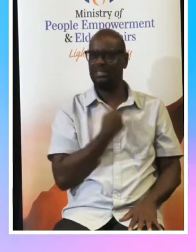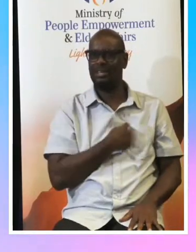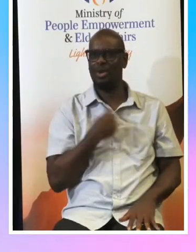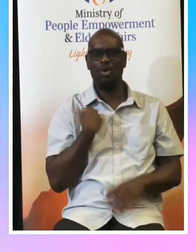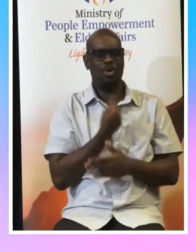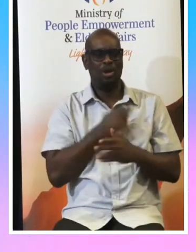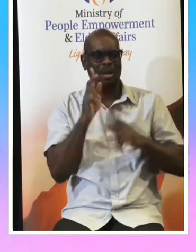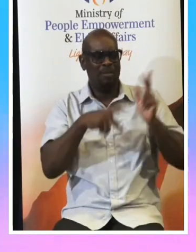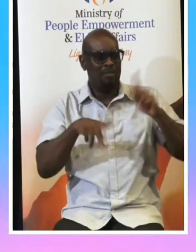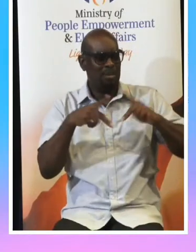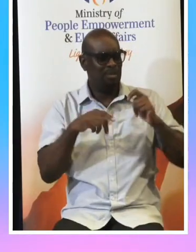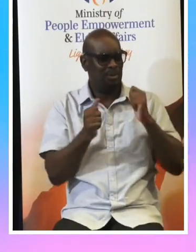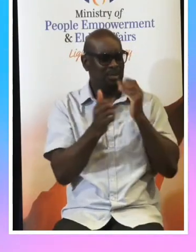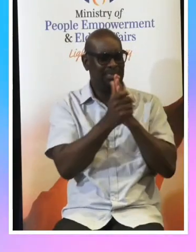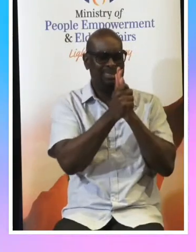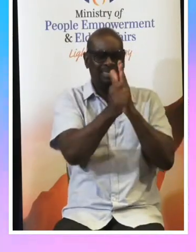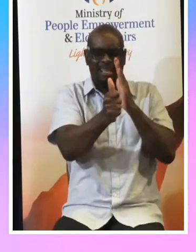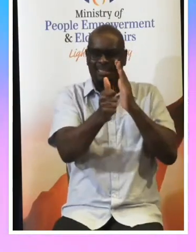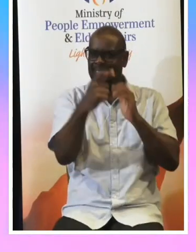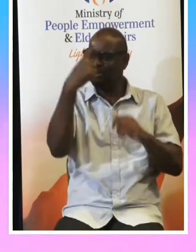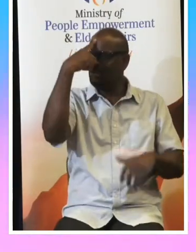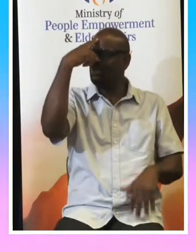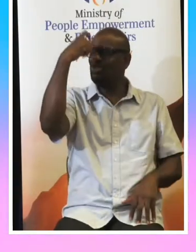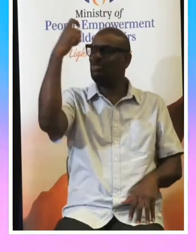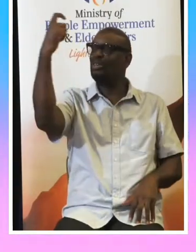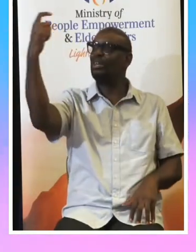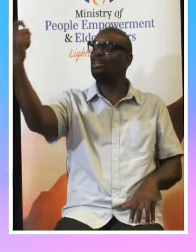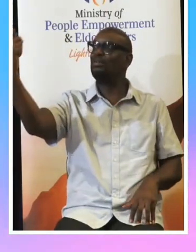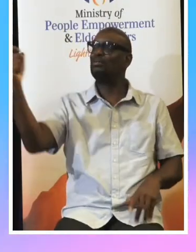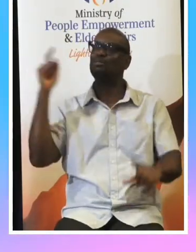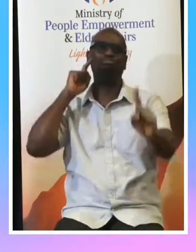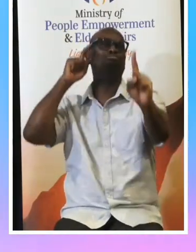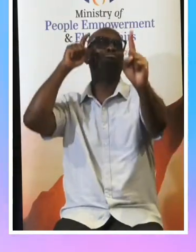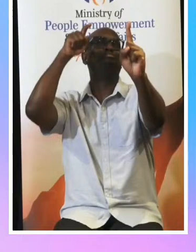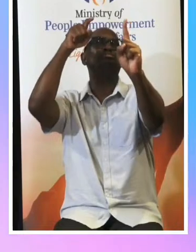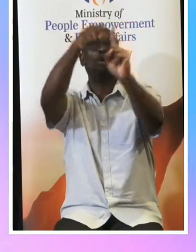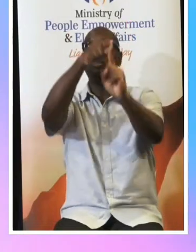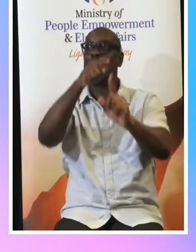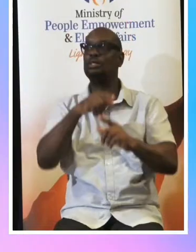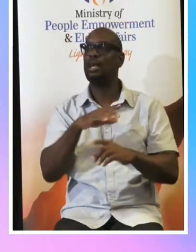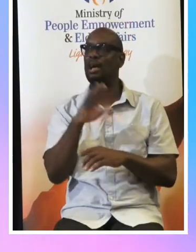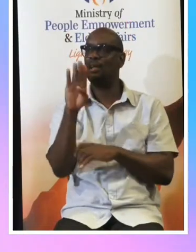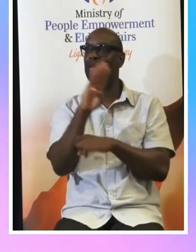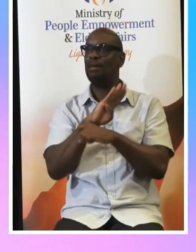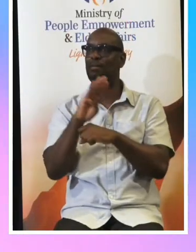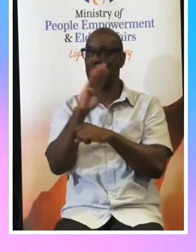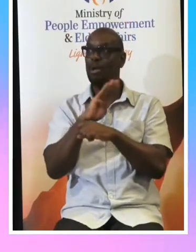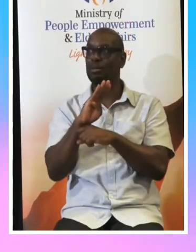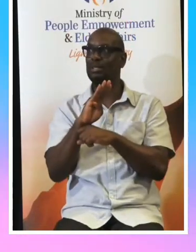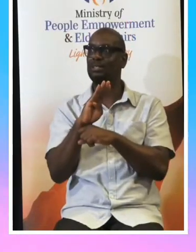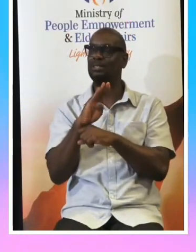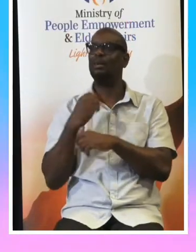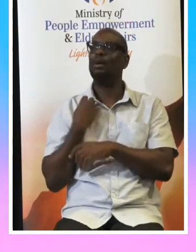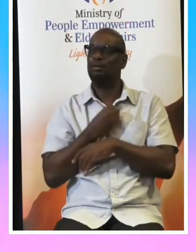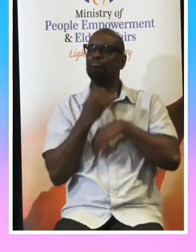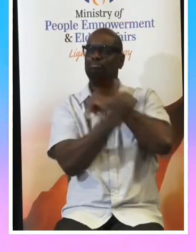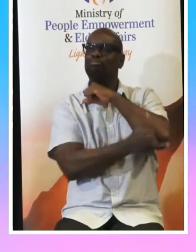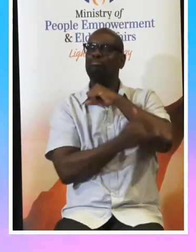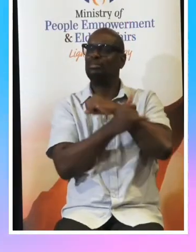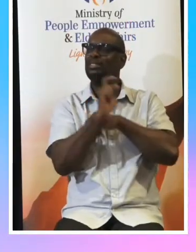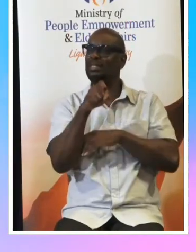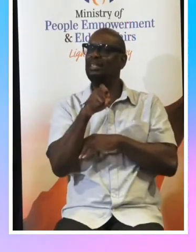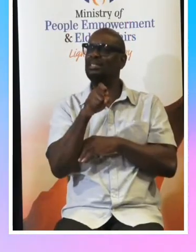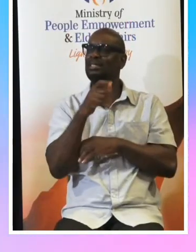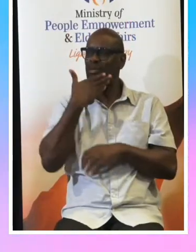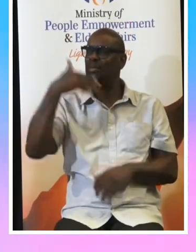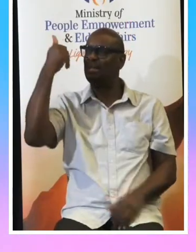with talents and dreams and aspirations, and that Barbados as a country needs to be and can be